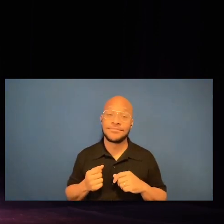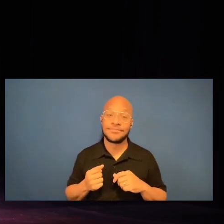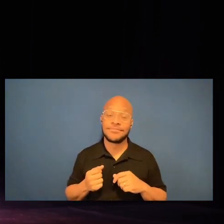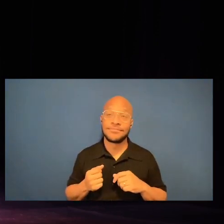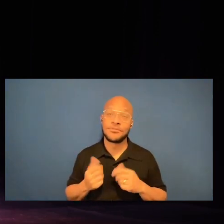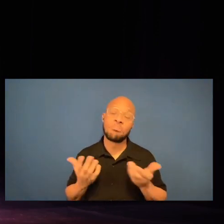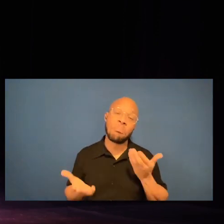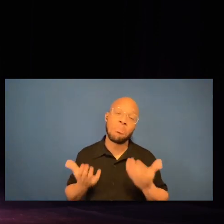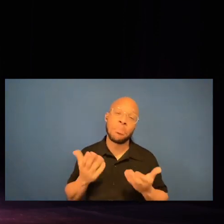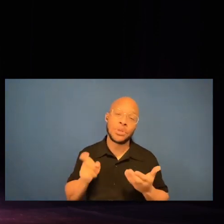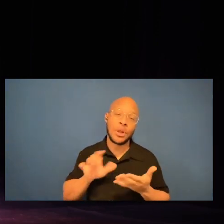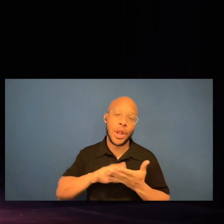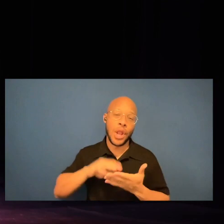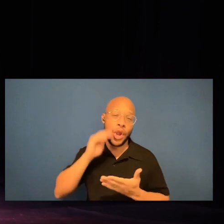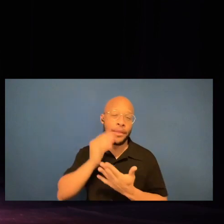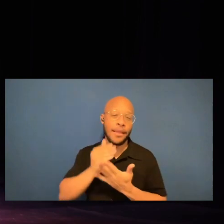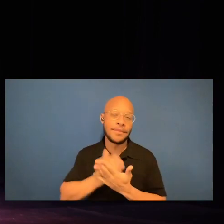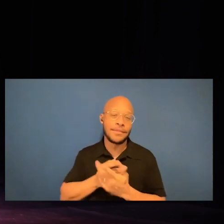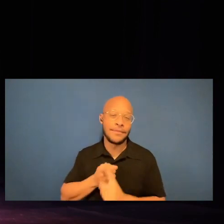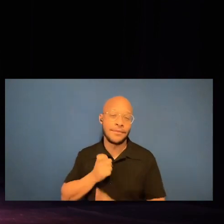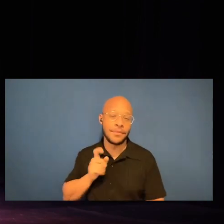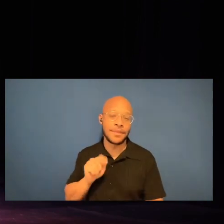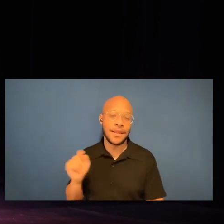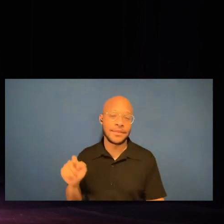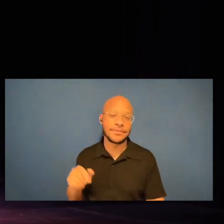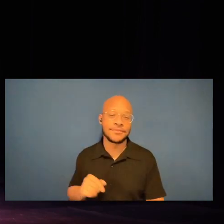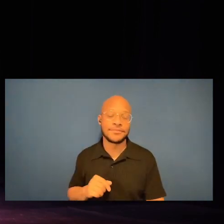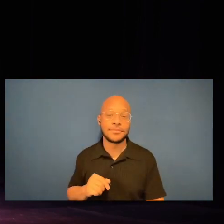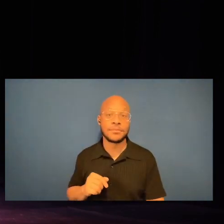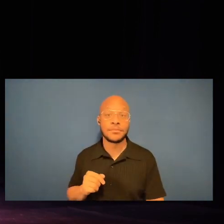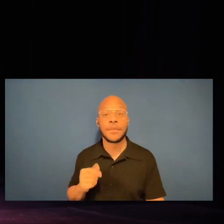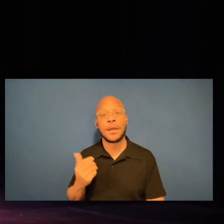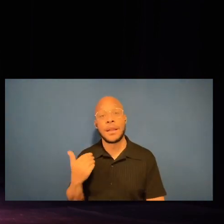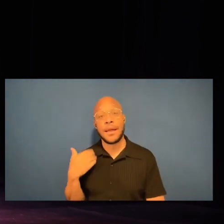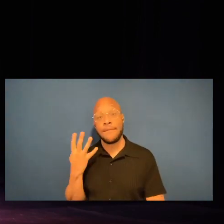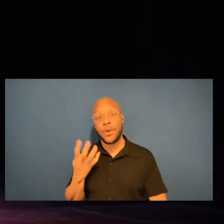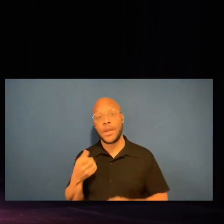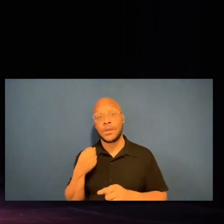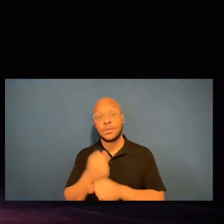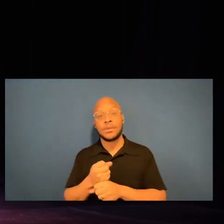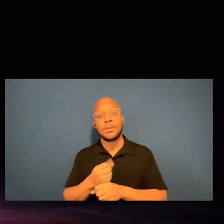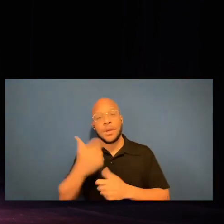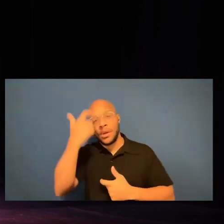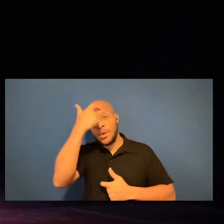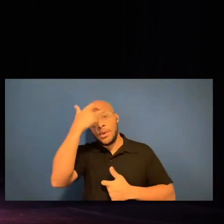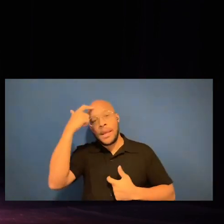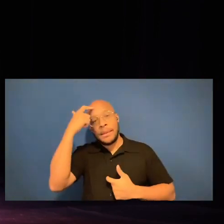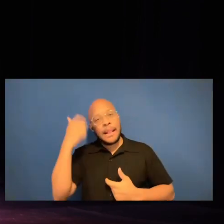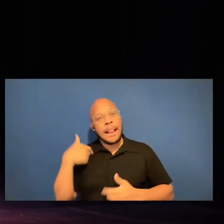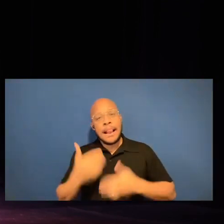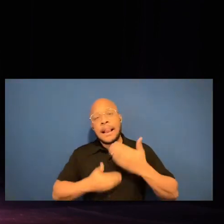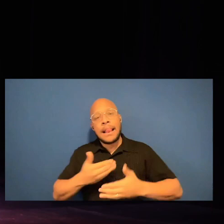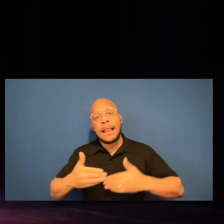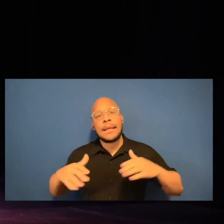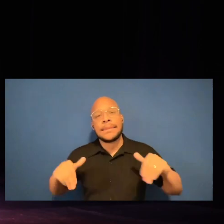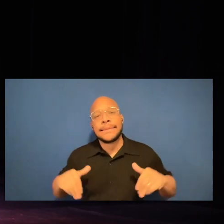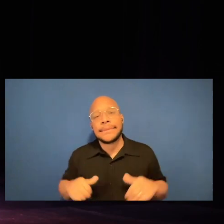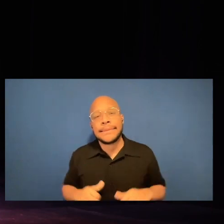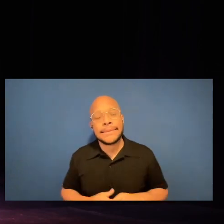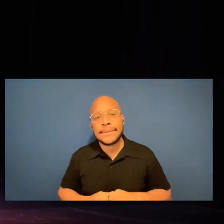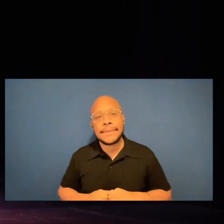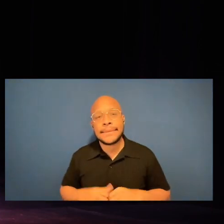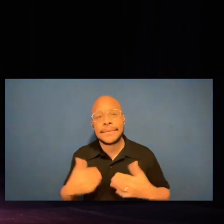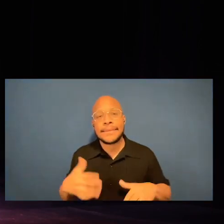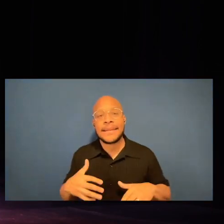Part of the unprocessed trauma of the last 4 years has been the desperate chokehold fear and scarcity has had on